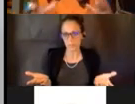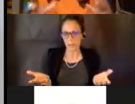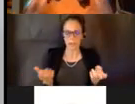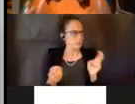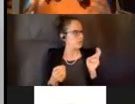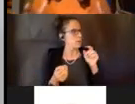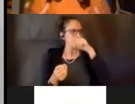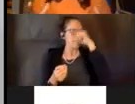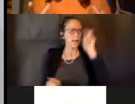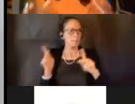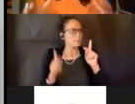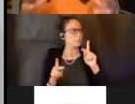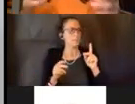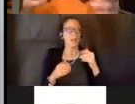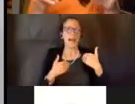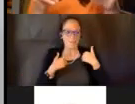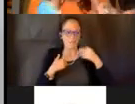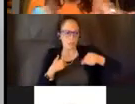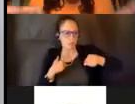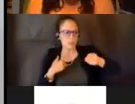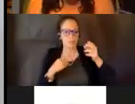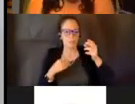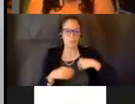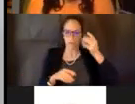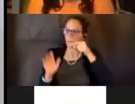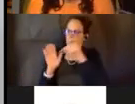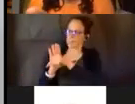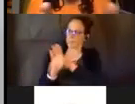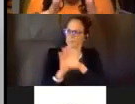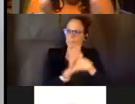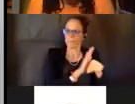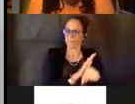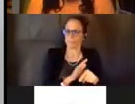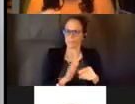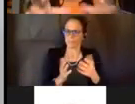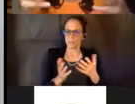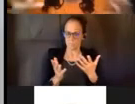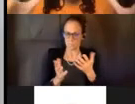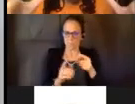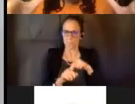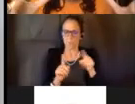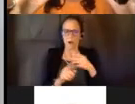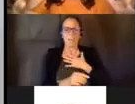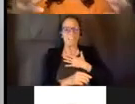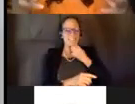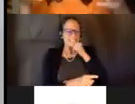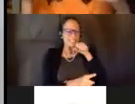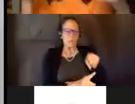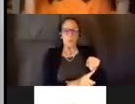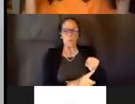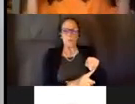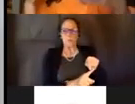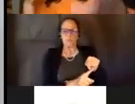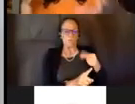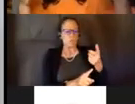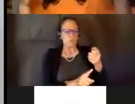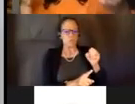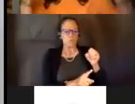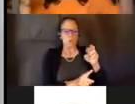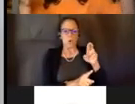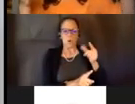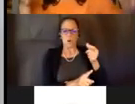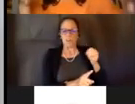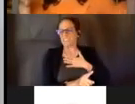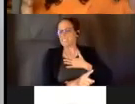that way about this moment. I put all these images up here in part, right? Because we're talking about environment and conservation. You can see